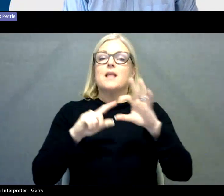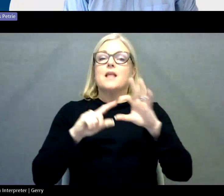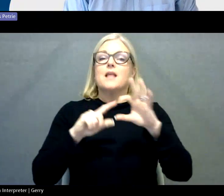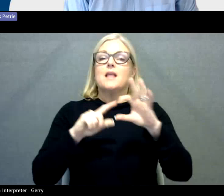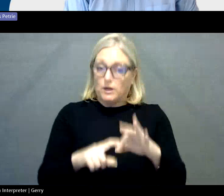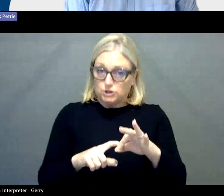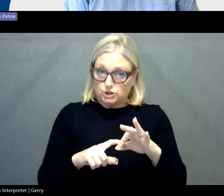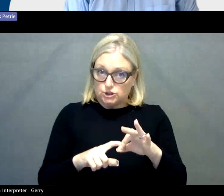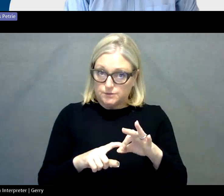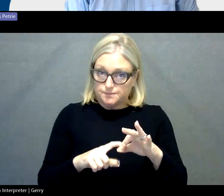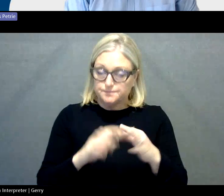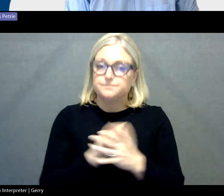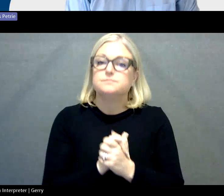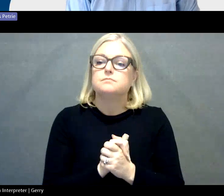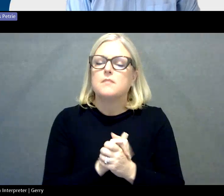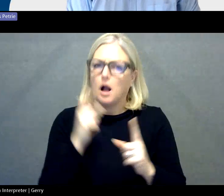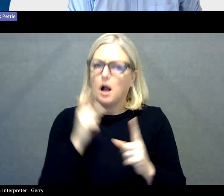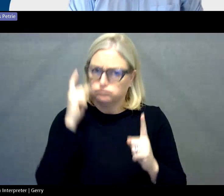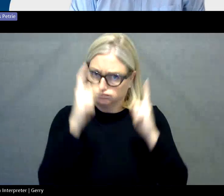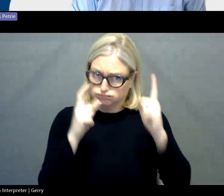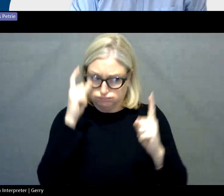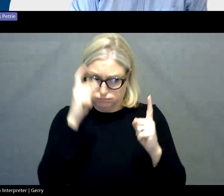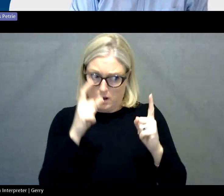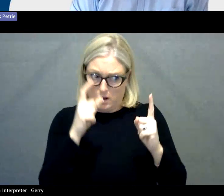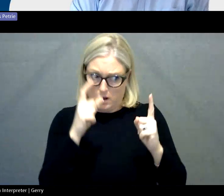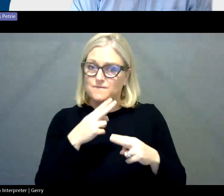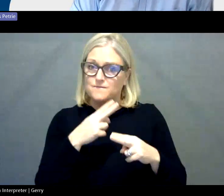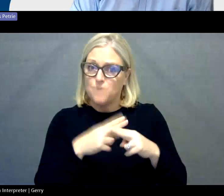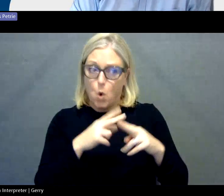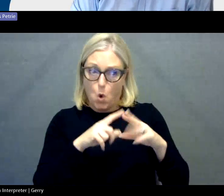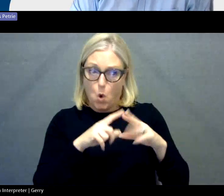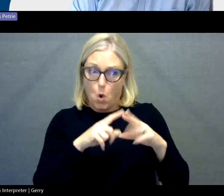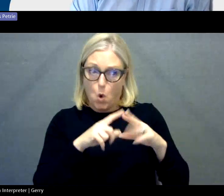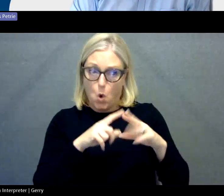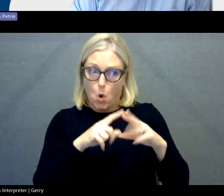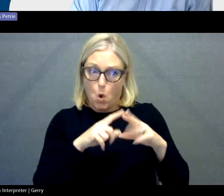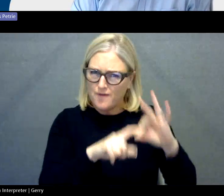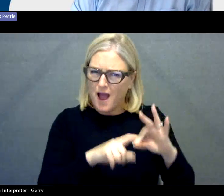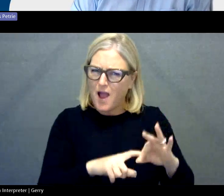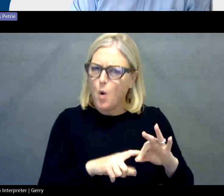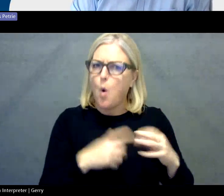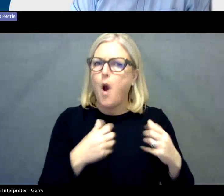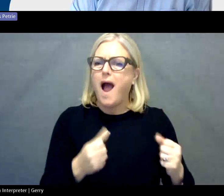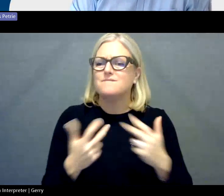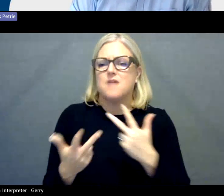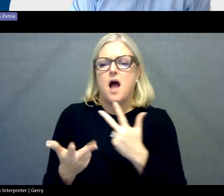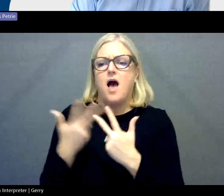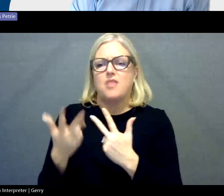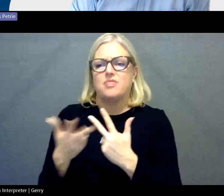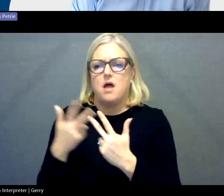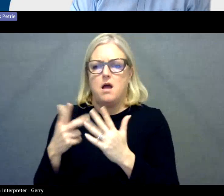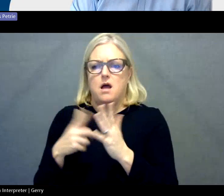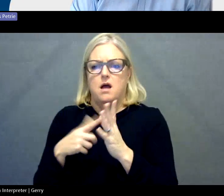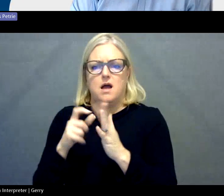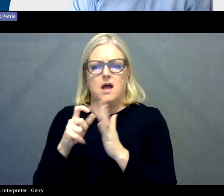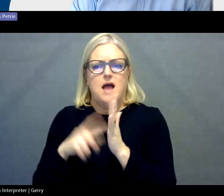survey settings or as part of routine administrative evaluations? I might throw this one, David, to you if you want to try